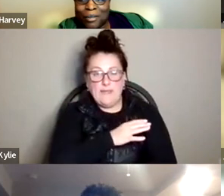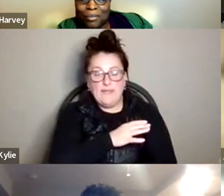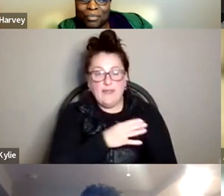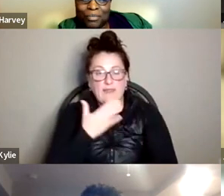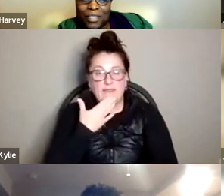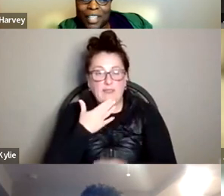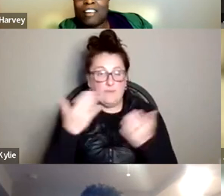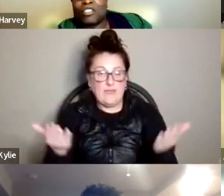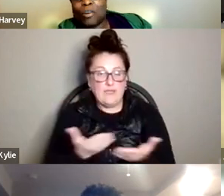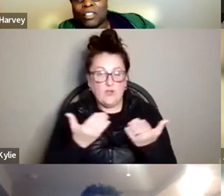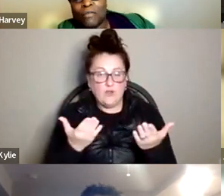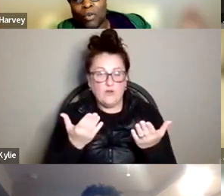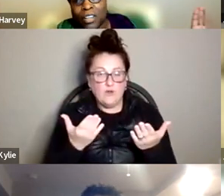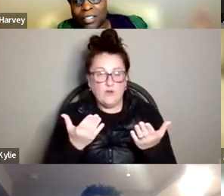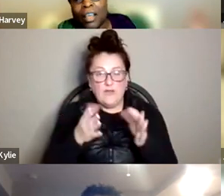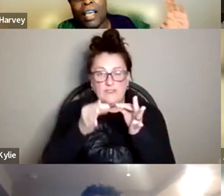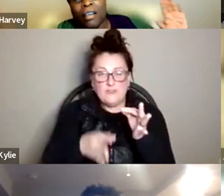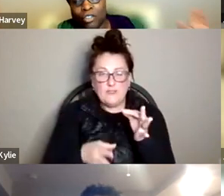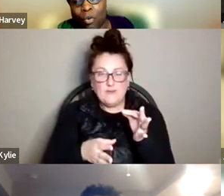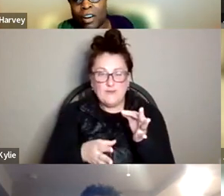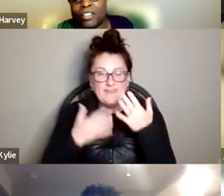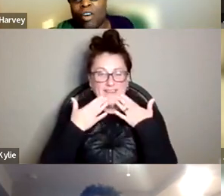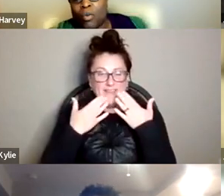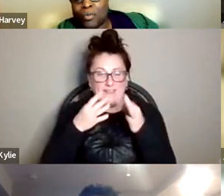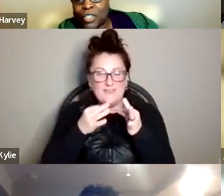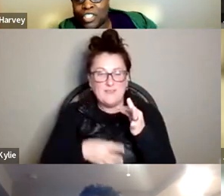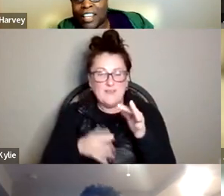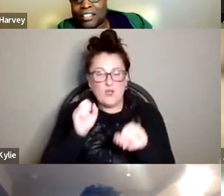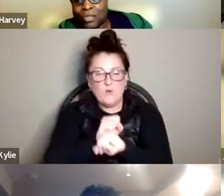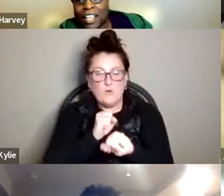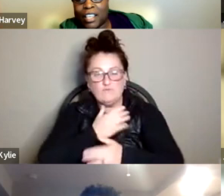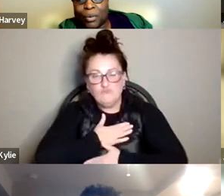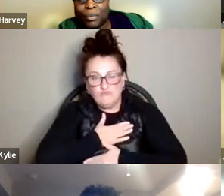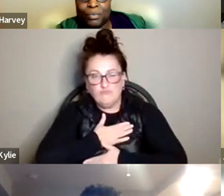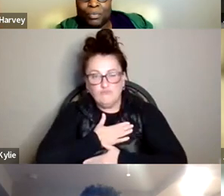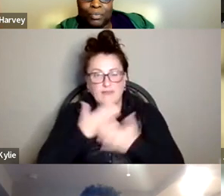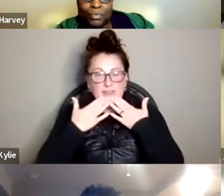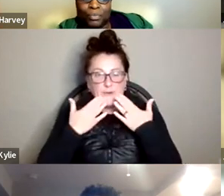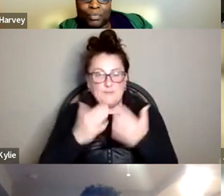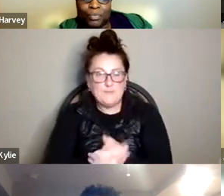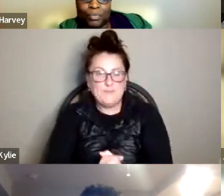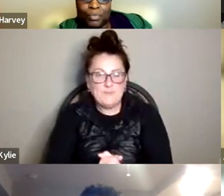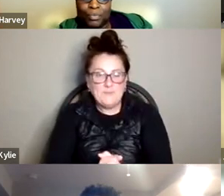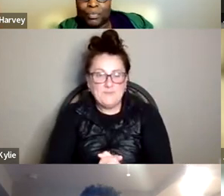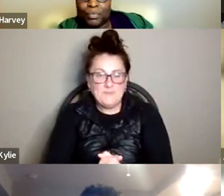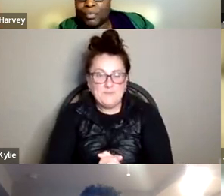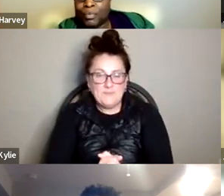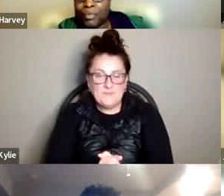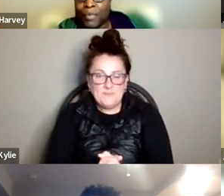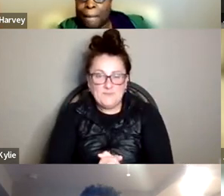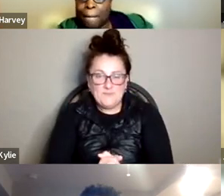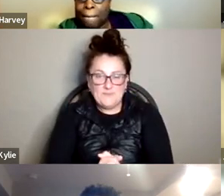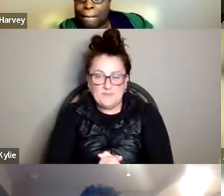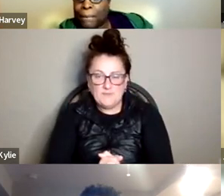all for being here too. And our interpreters, of course, your work is always appreciated. So thank you. Actually,